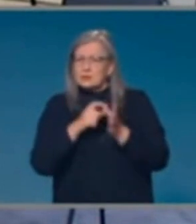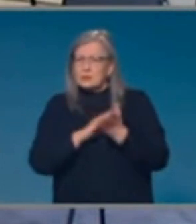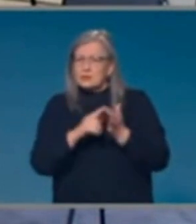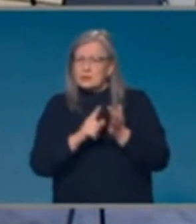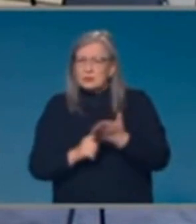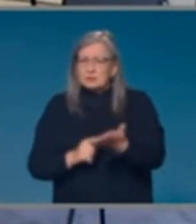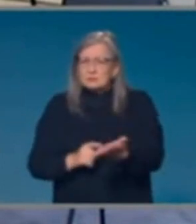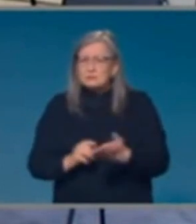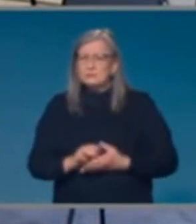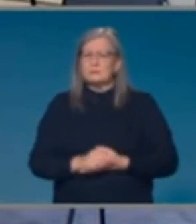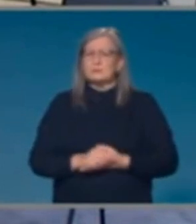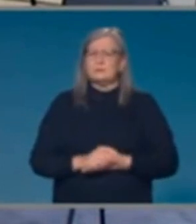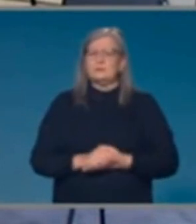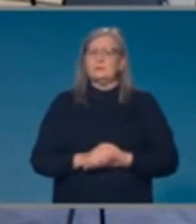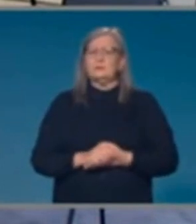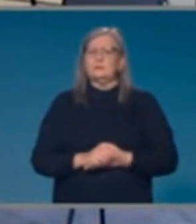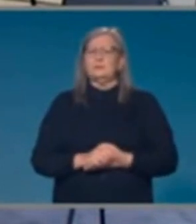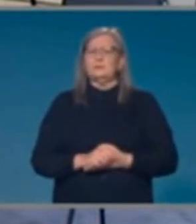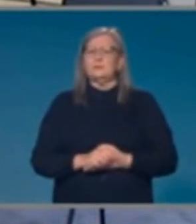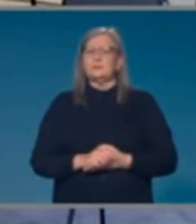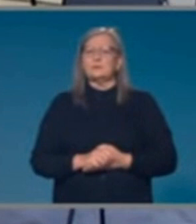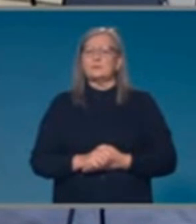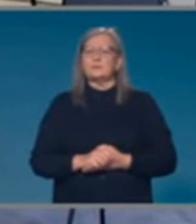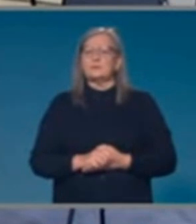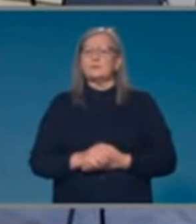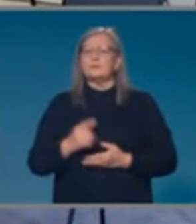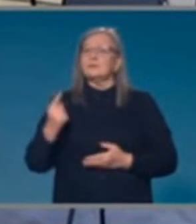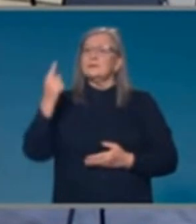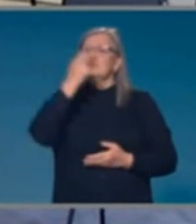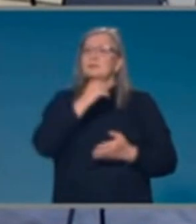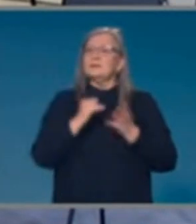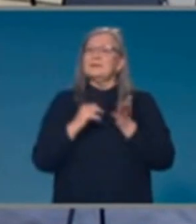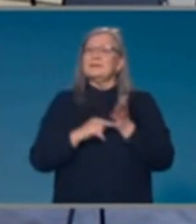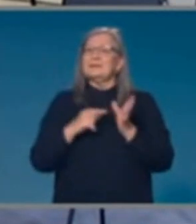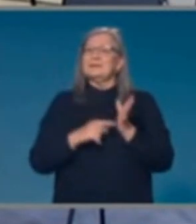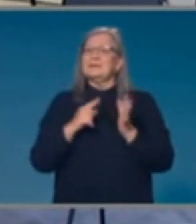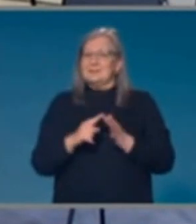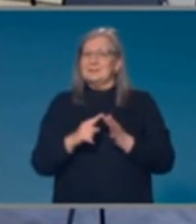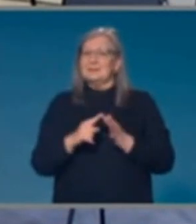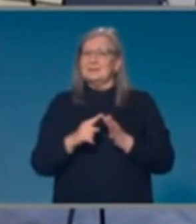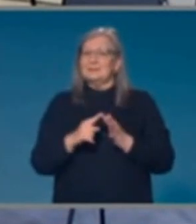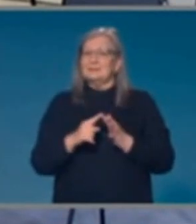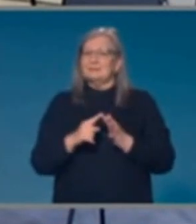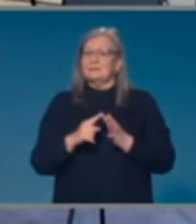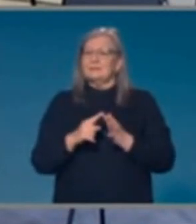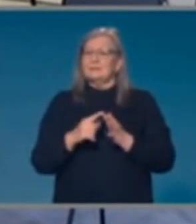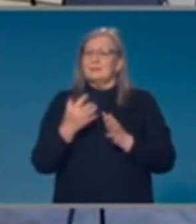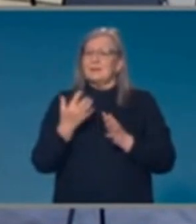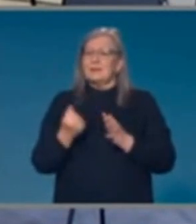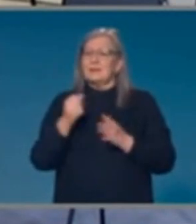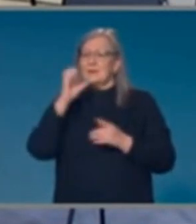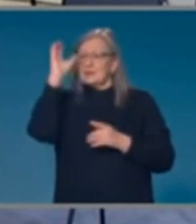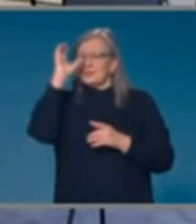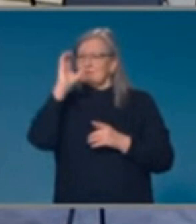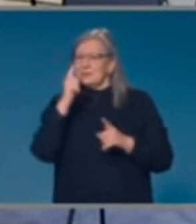The state and territory vaccination numbers hide pockets of those regional parts of those states and territories where vaccination